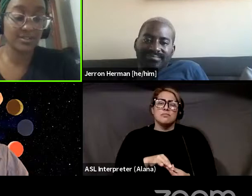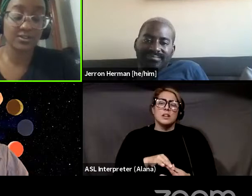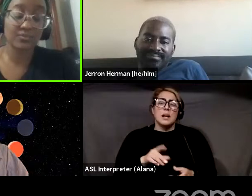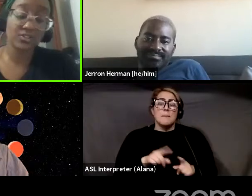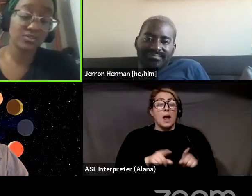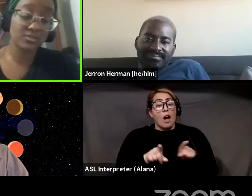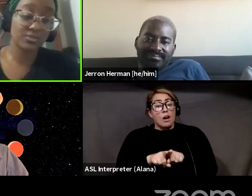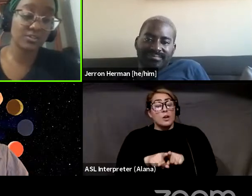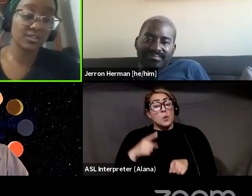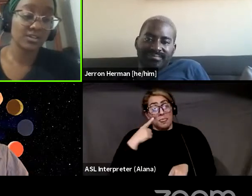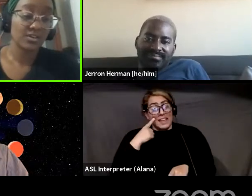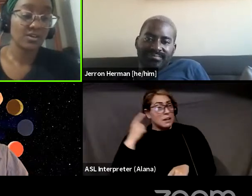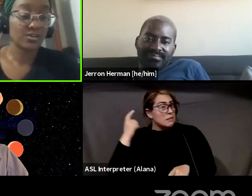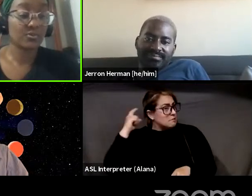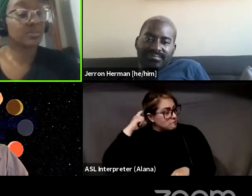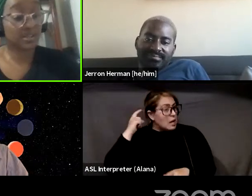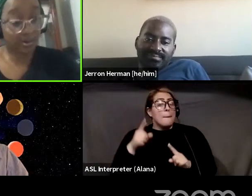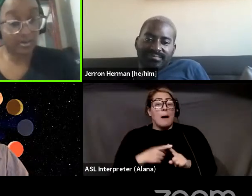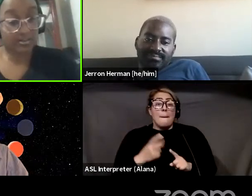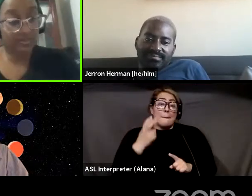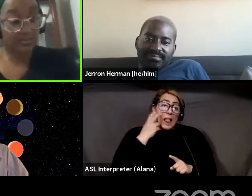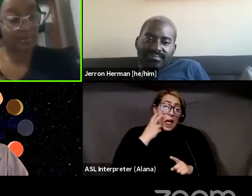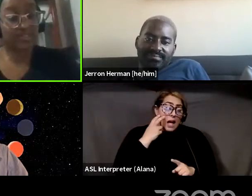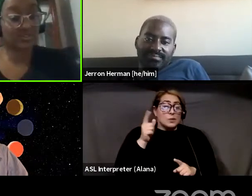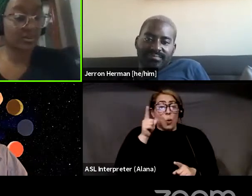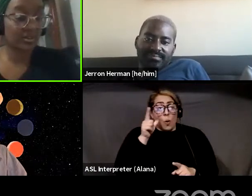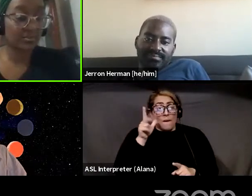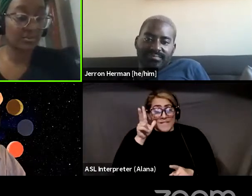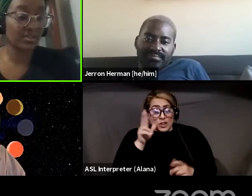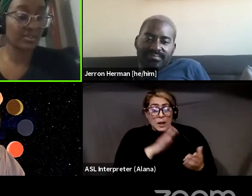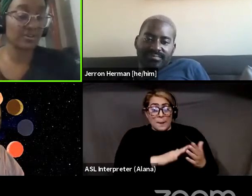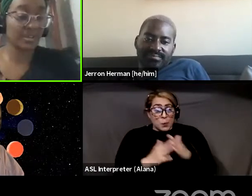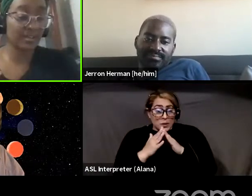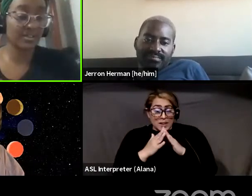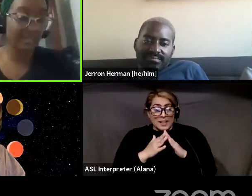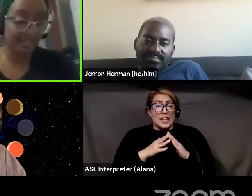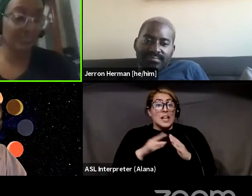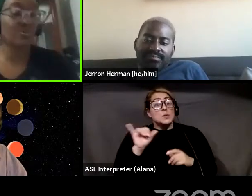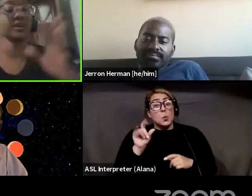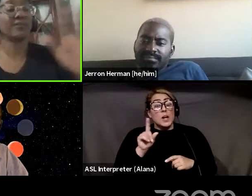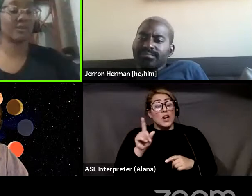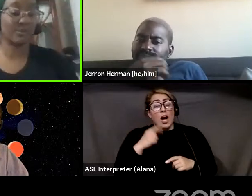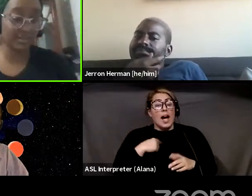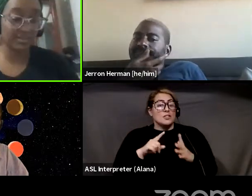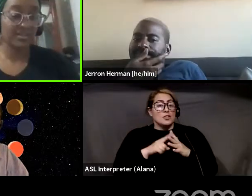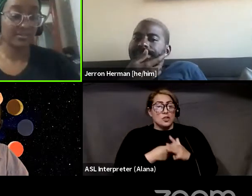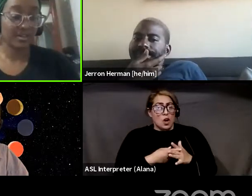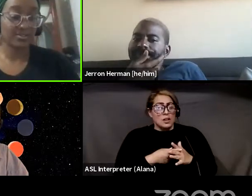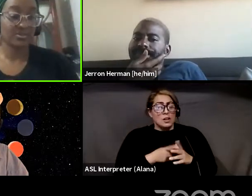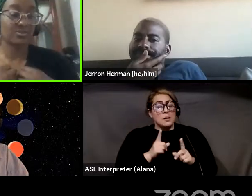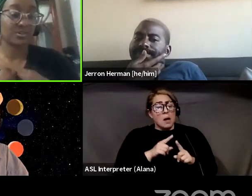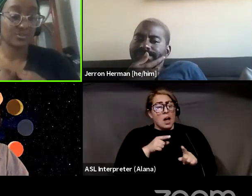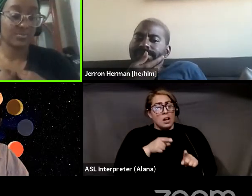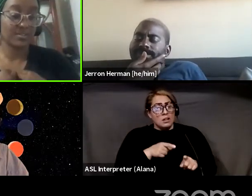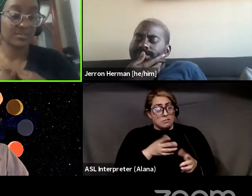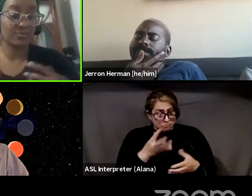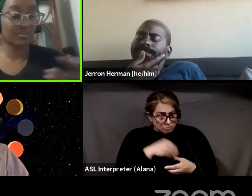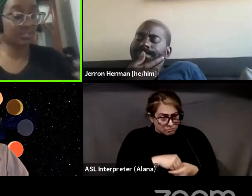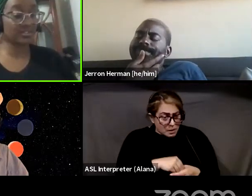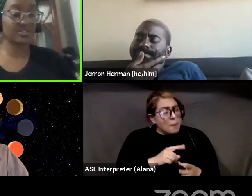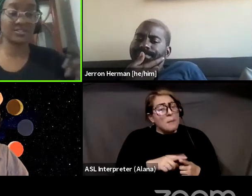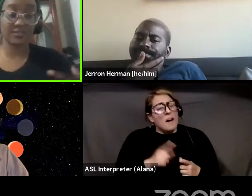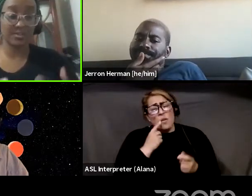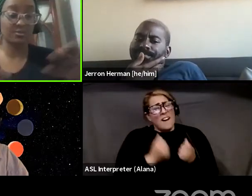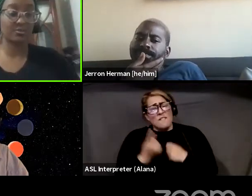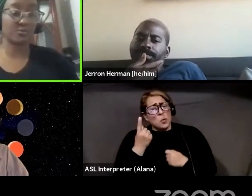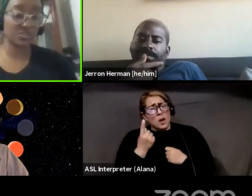the blind and low vision community, although they are my starting point. They're like, it's for everyone, right? So it starts with myself